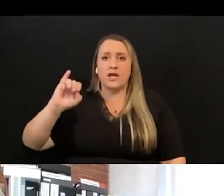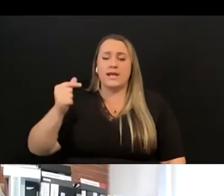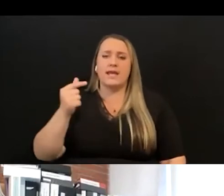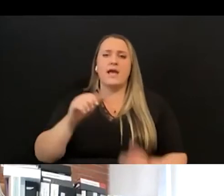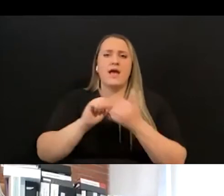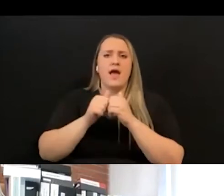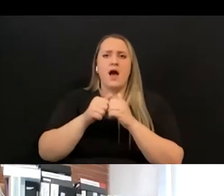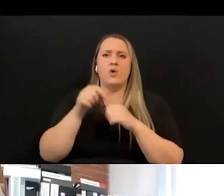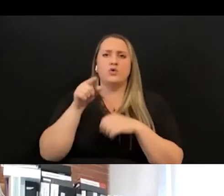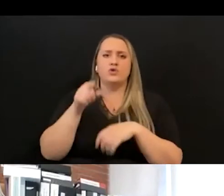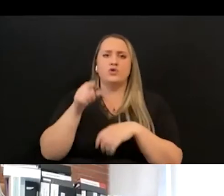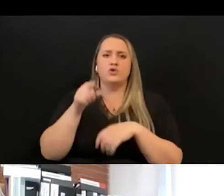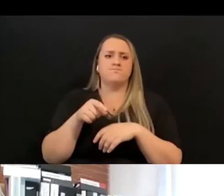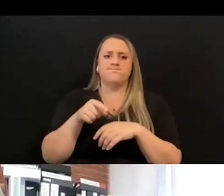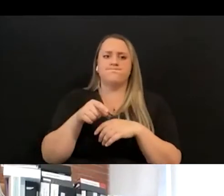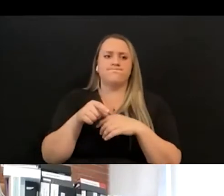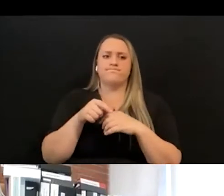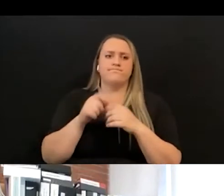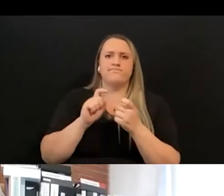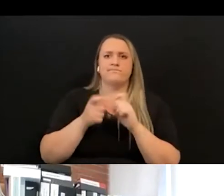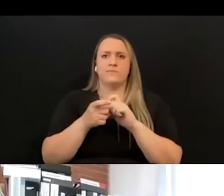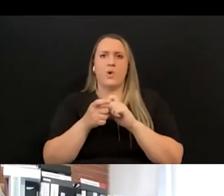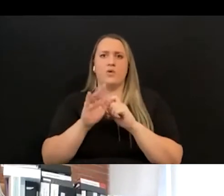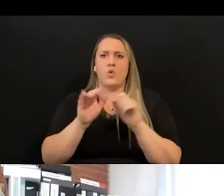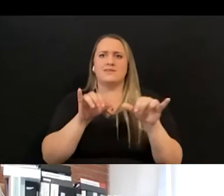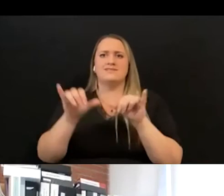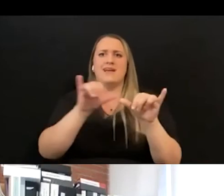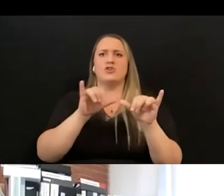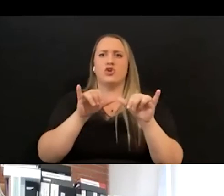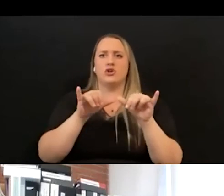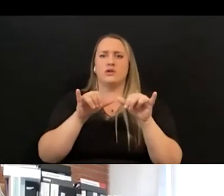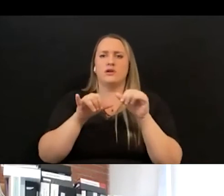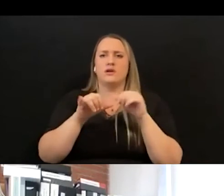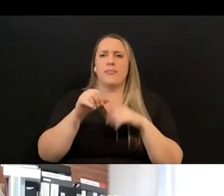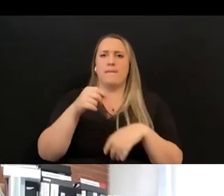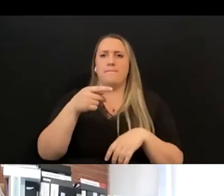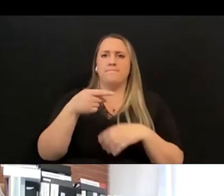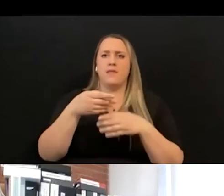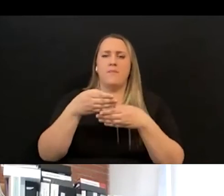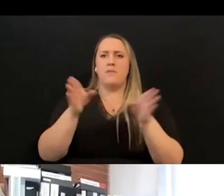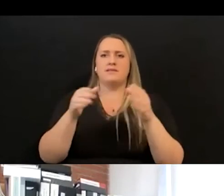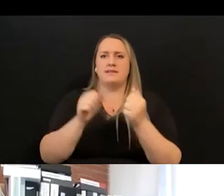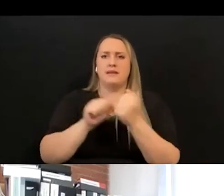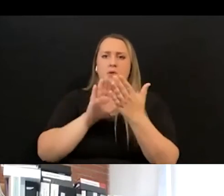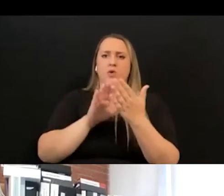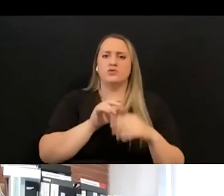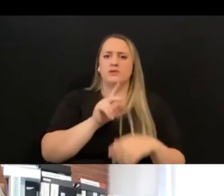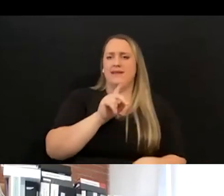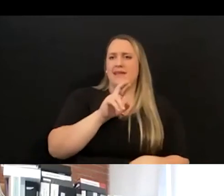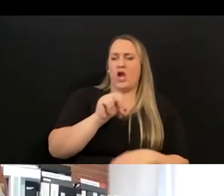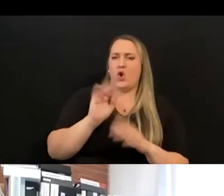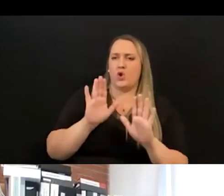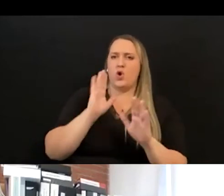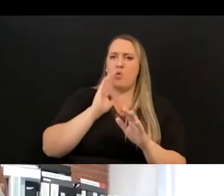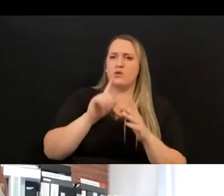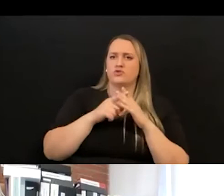your standard publicity approach and to draw audiences. And I will say to start, and then I'll just let Eimear take